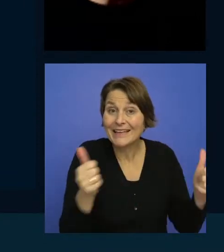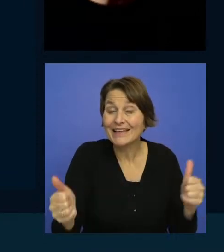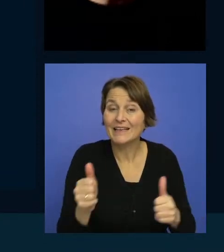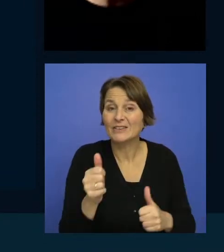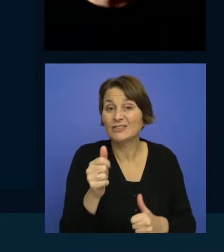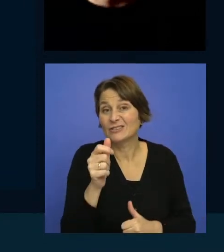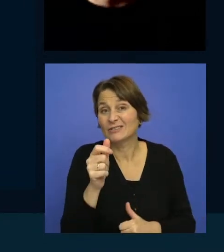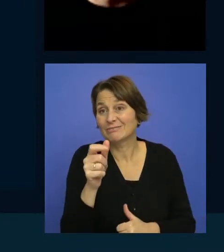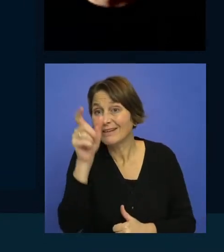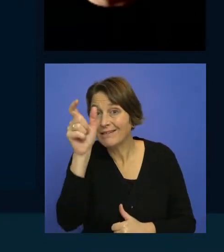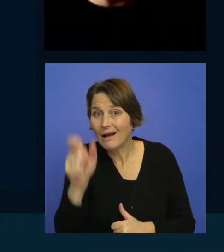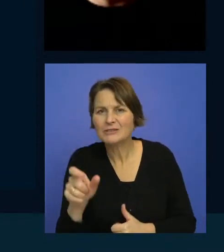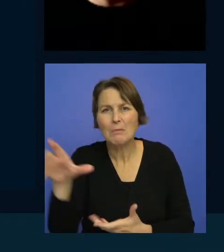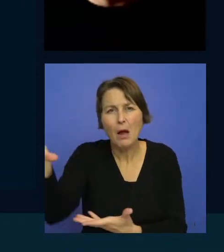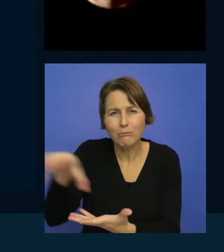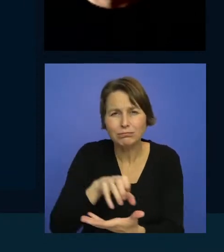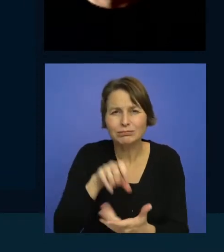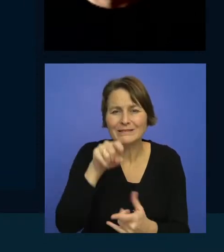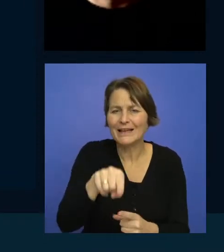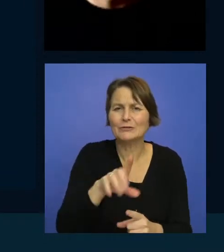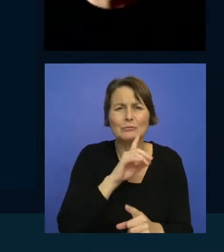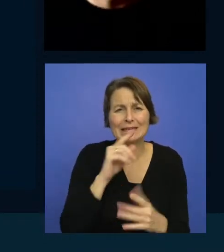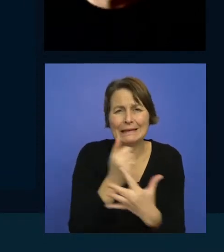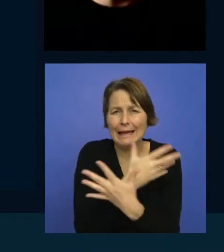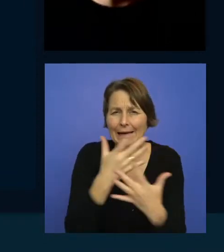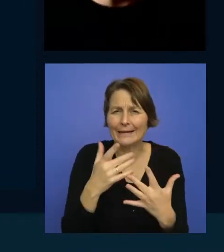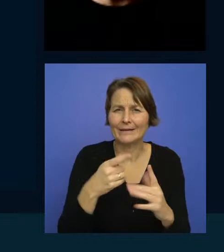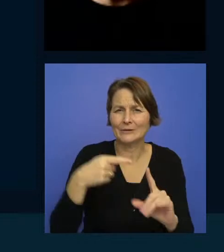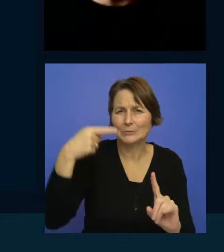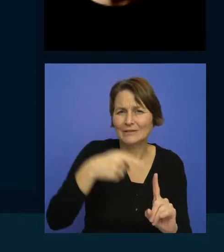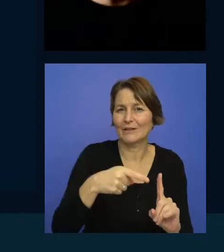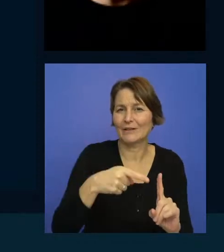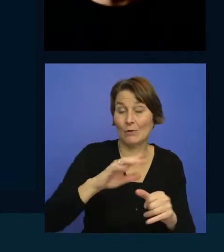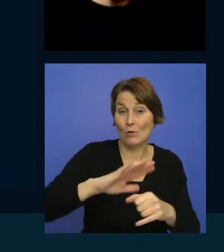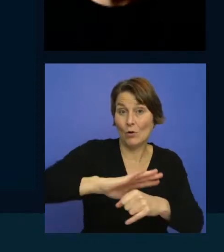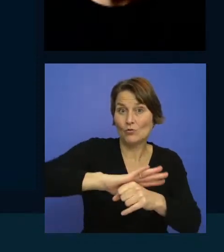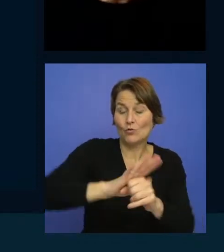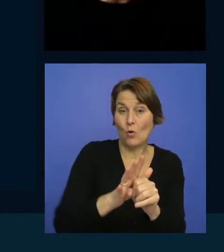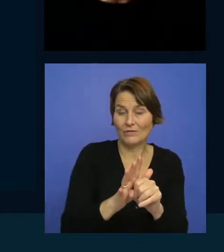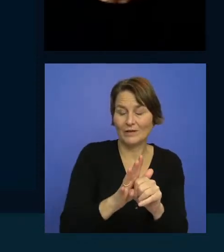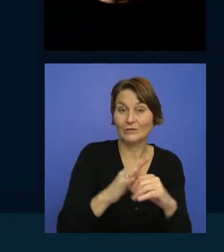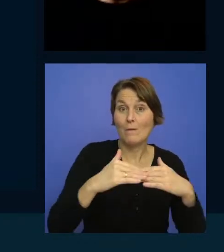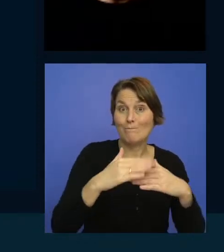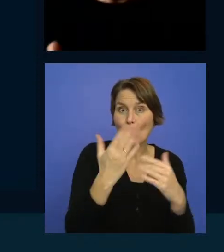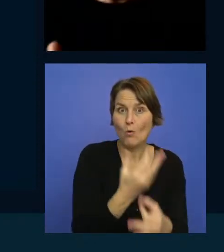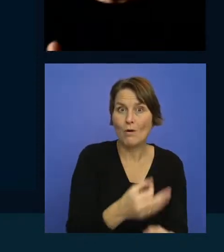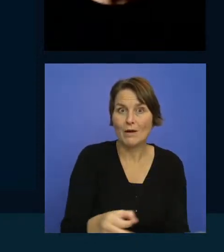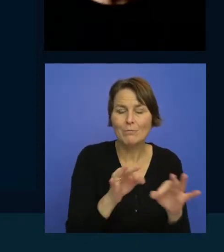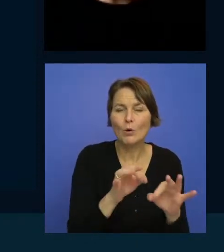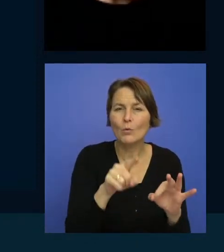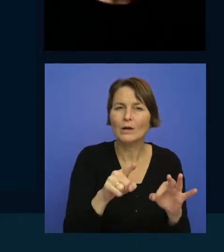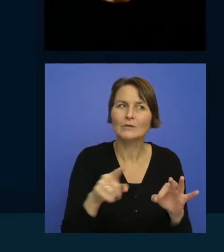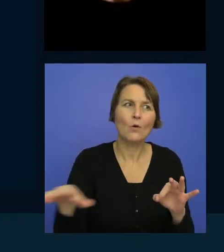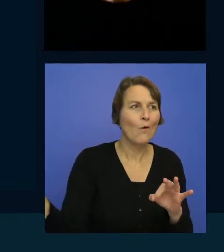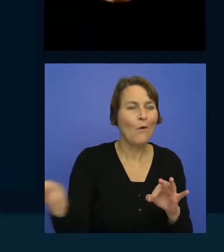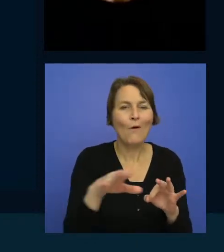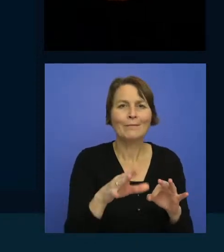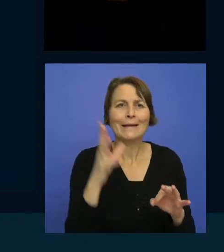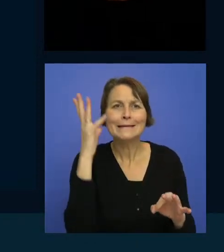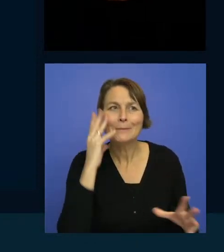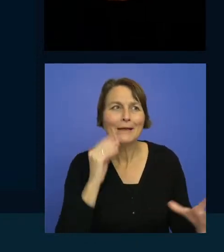now, especially even with COVID, it's become even more important, is to build out those connected experience. Everybody